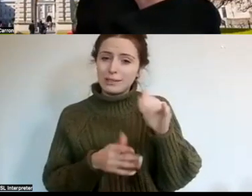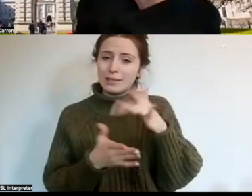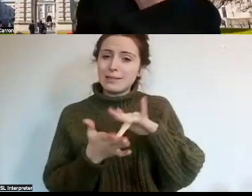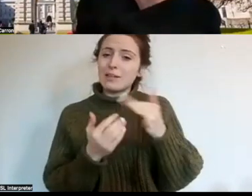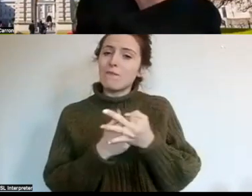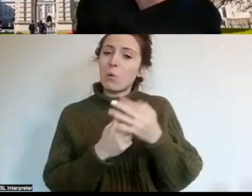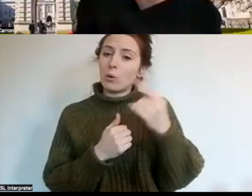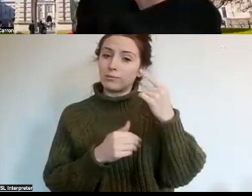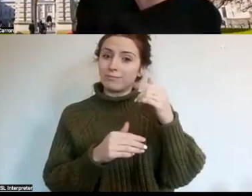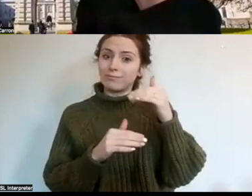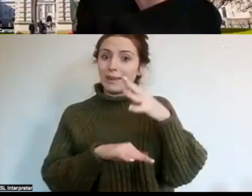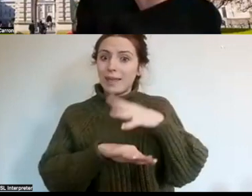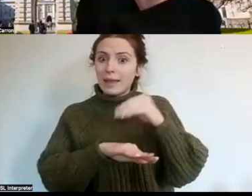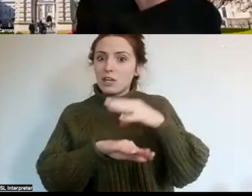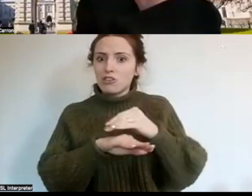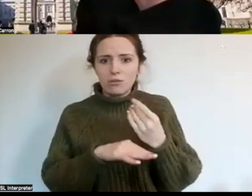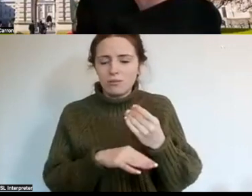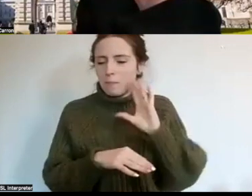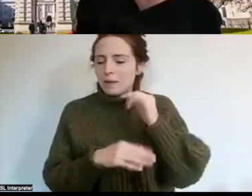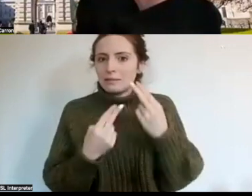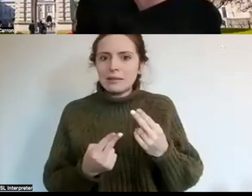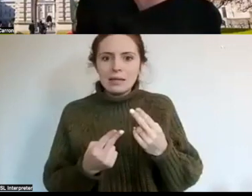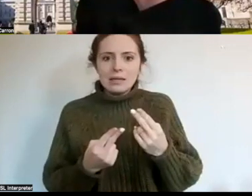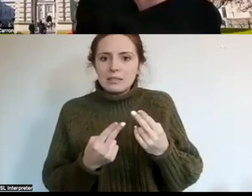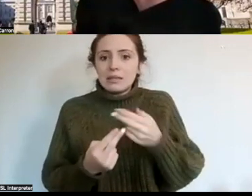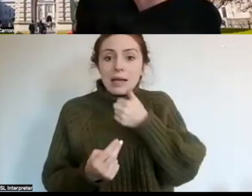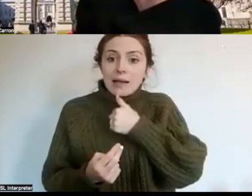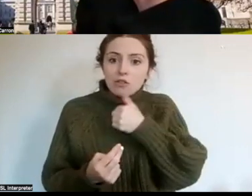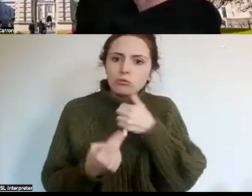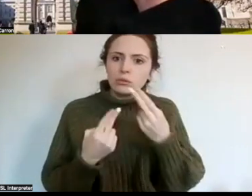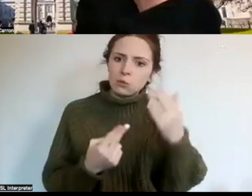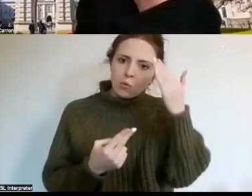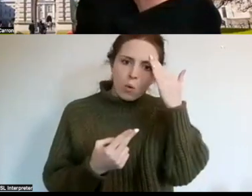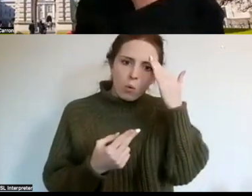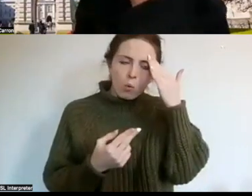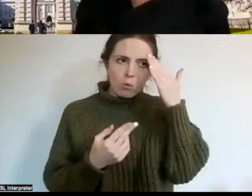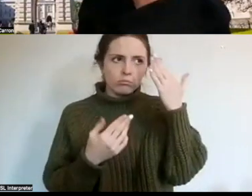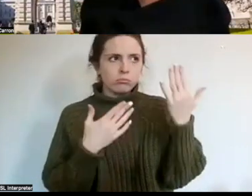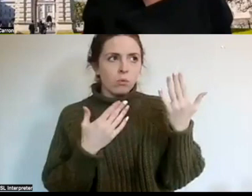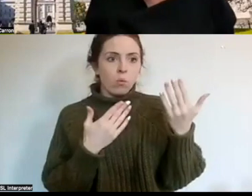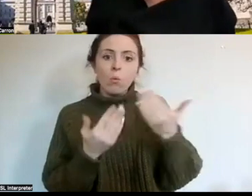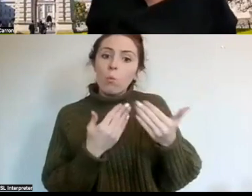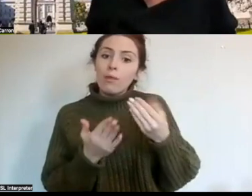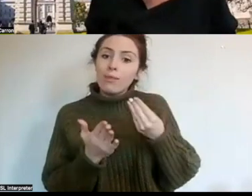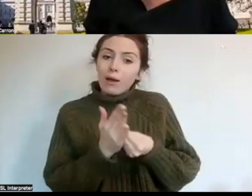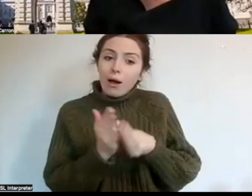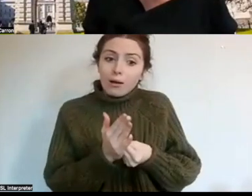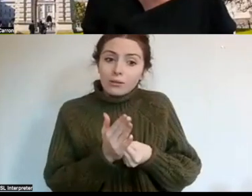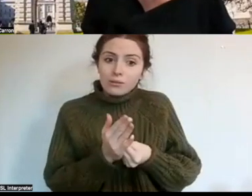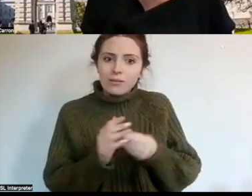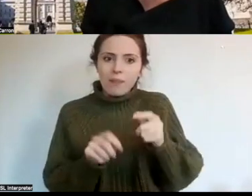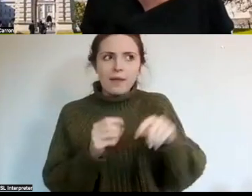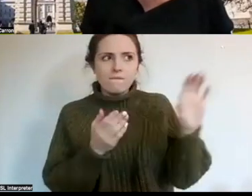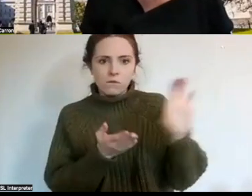and get some answers and to try and, you know, get some idea of what the costs are, and so that proper funding mechanisms can be